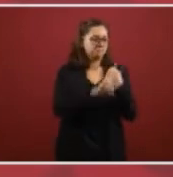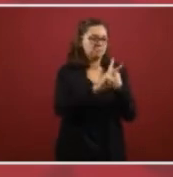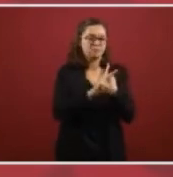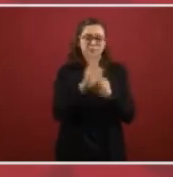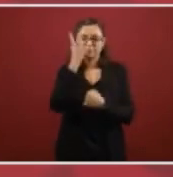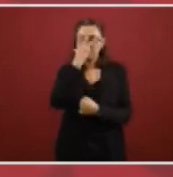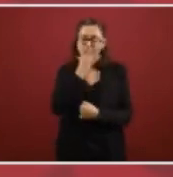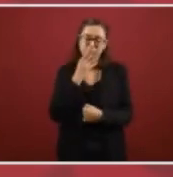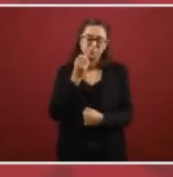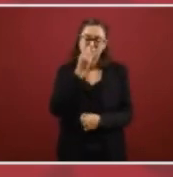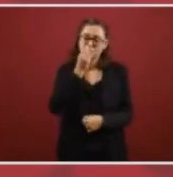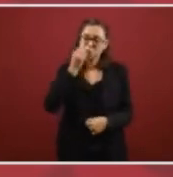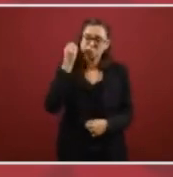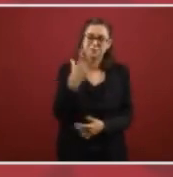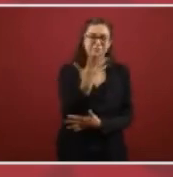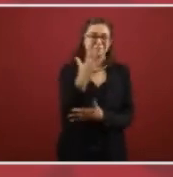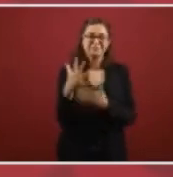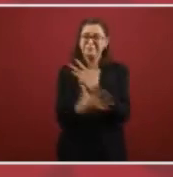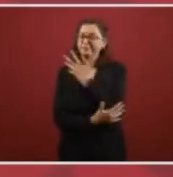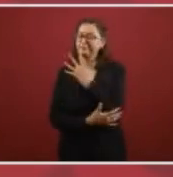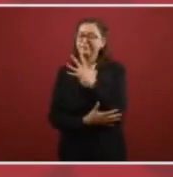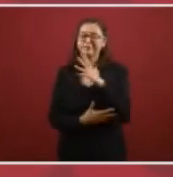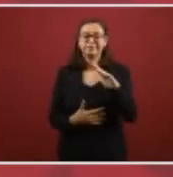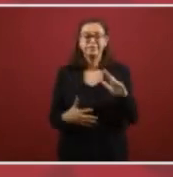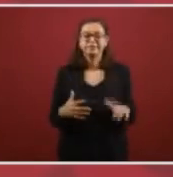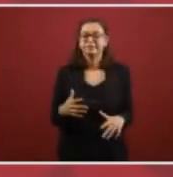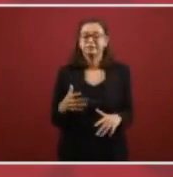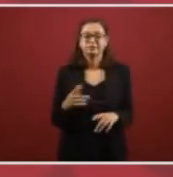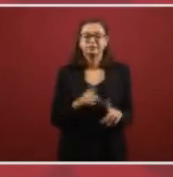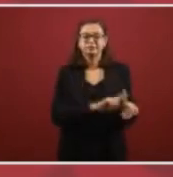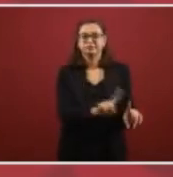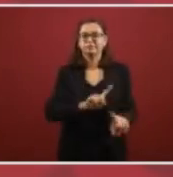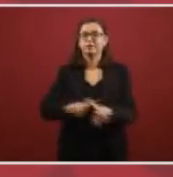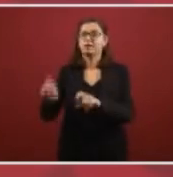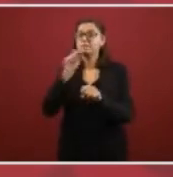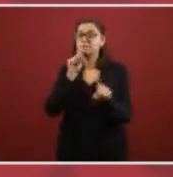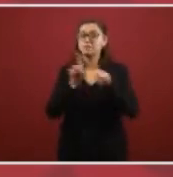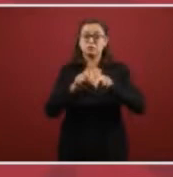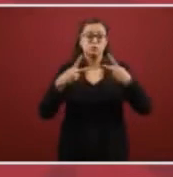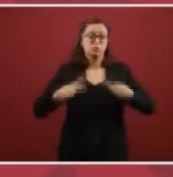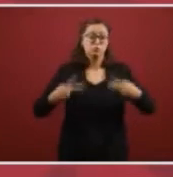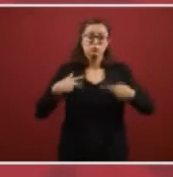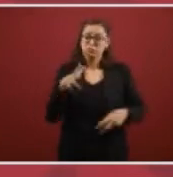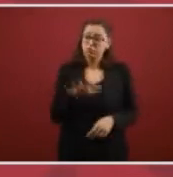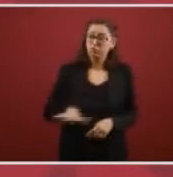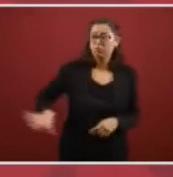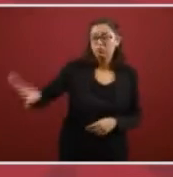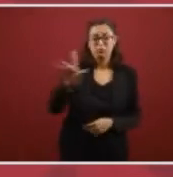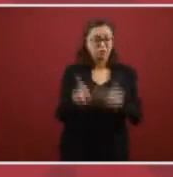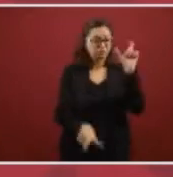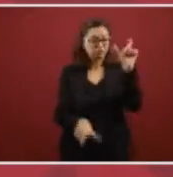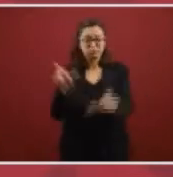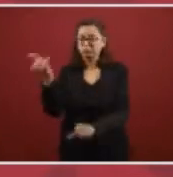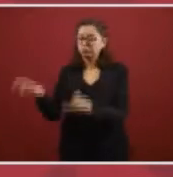with lots of natural beauty and with a people that is extraordinary,